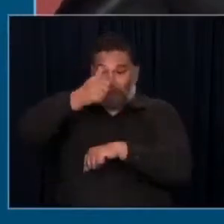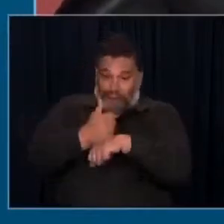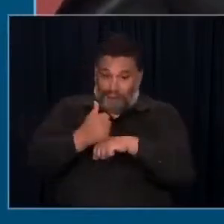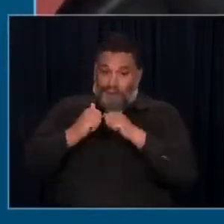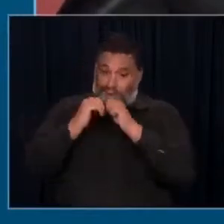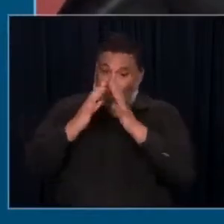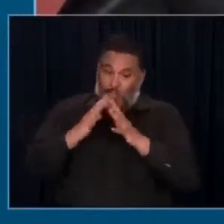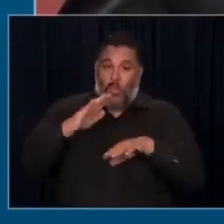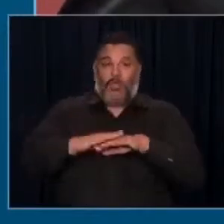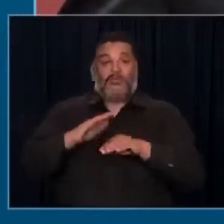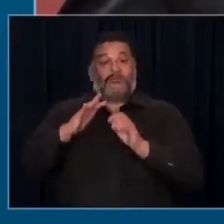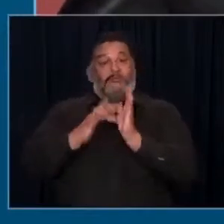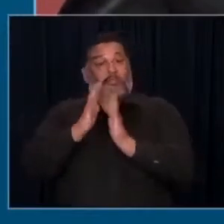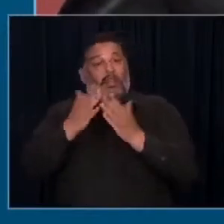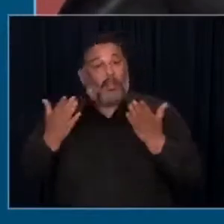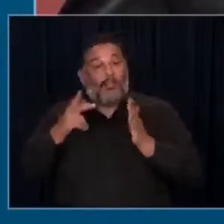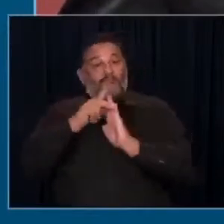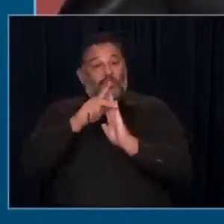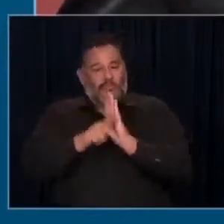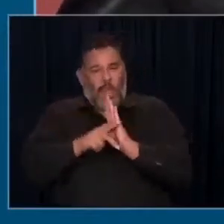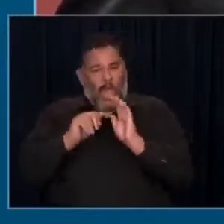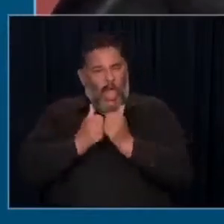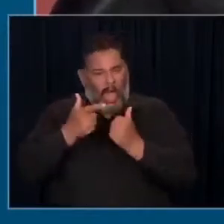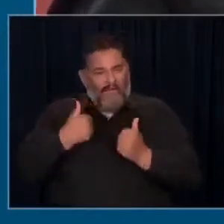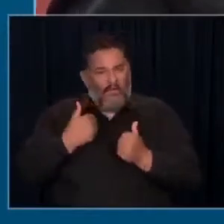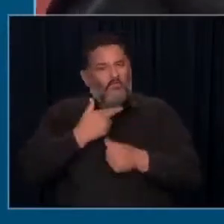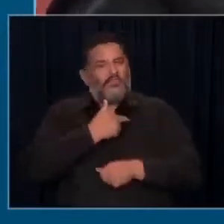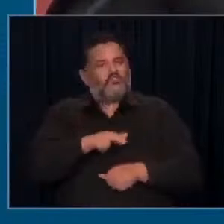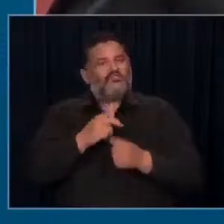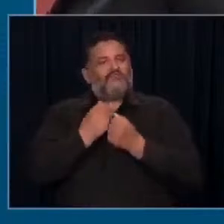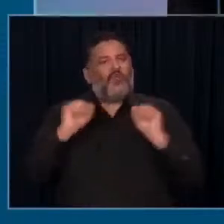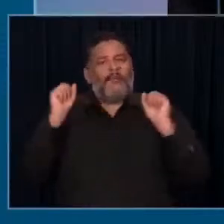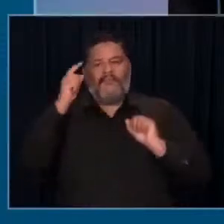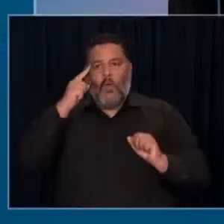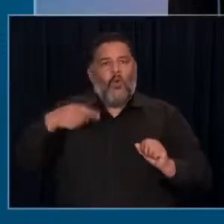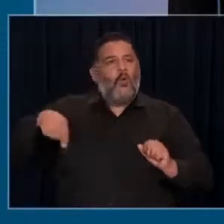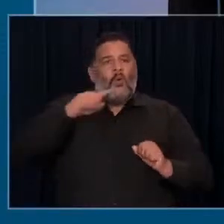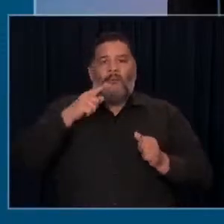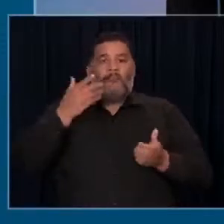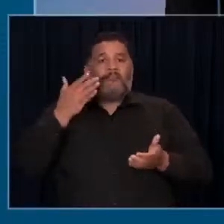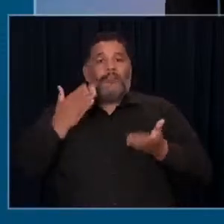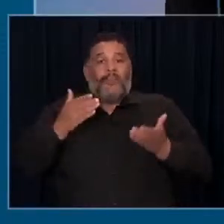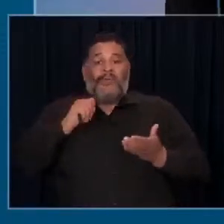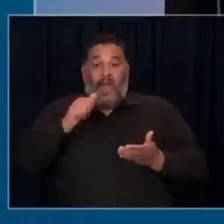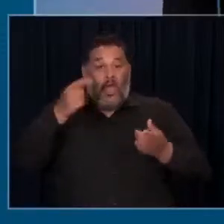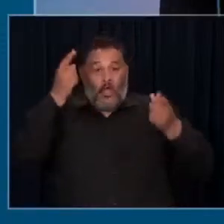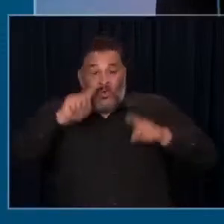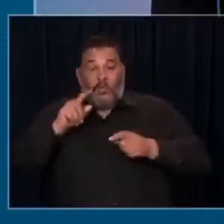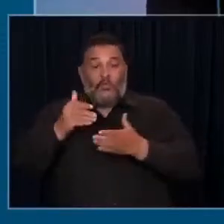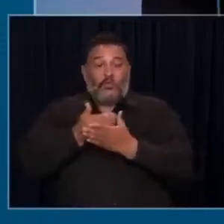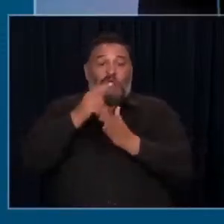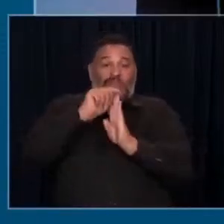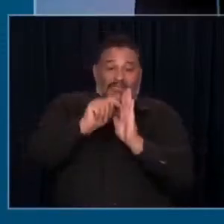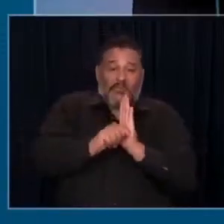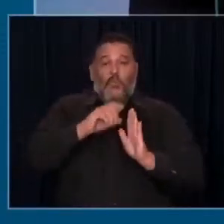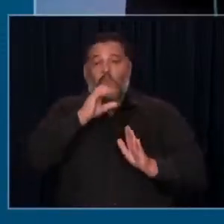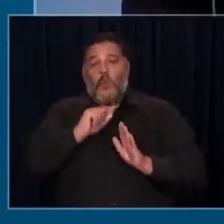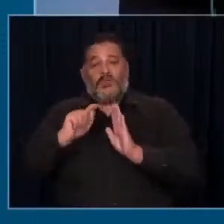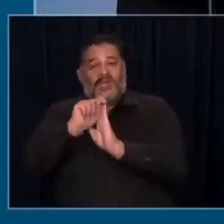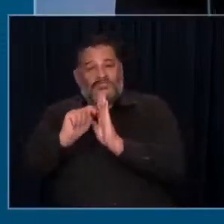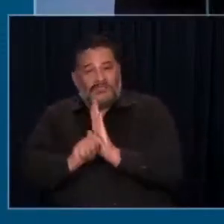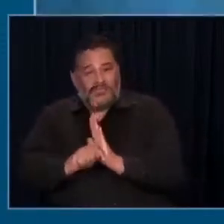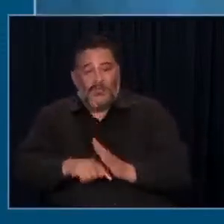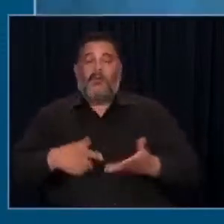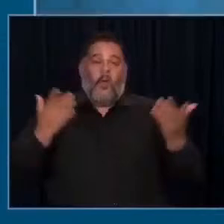how do you have religious freedom for those who may not agree with the New Testament and the Old Testament? Oh, absolutely.